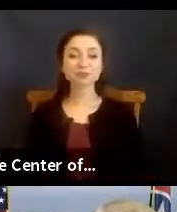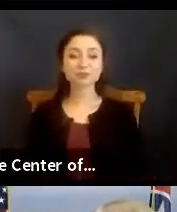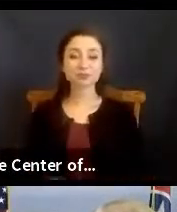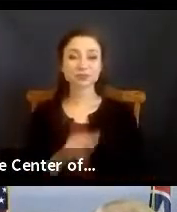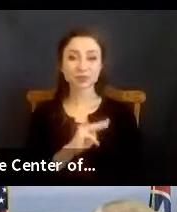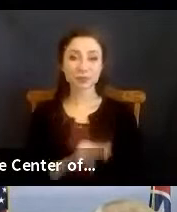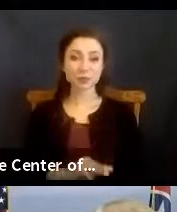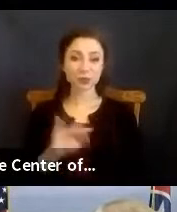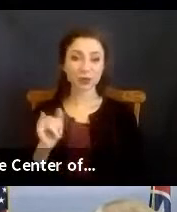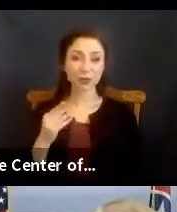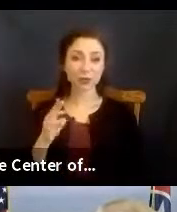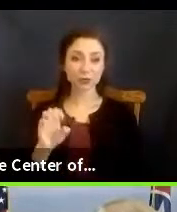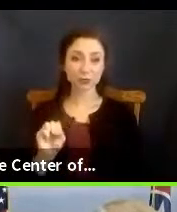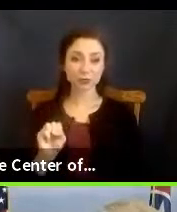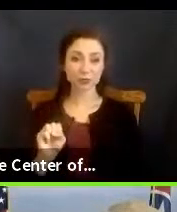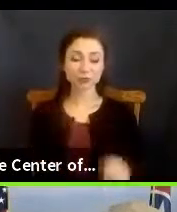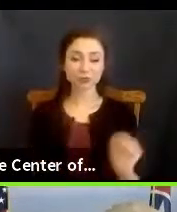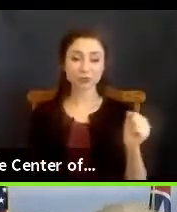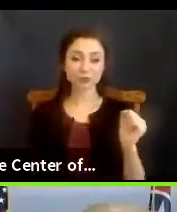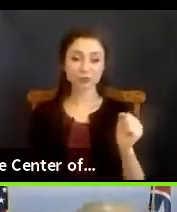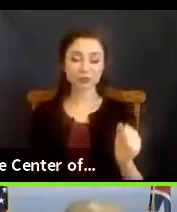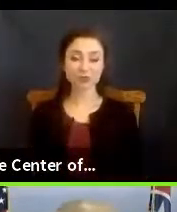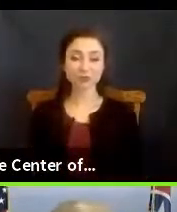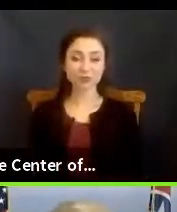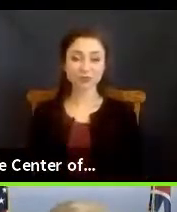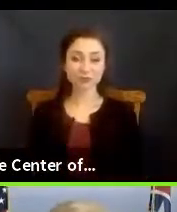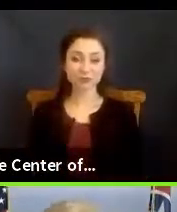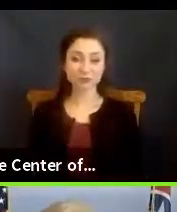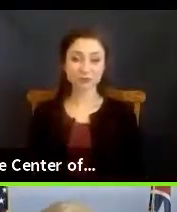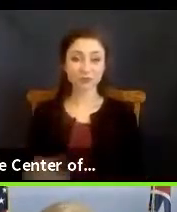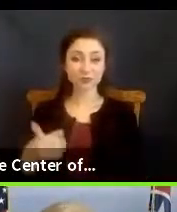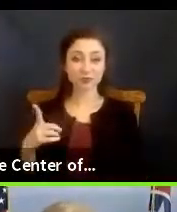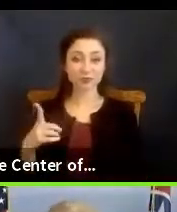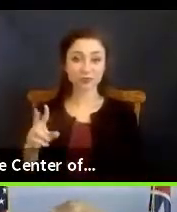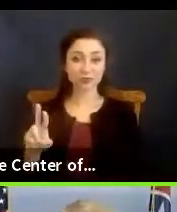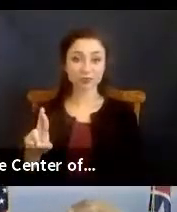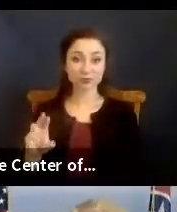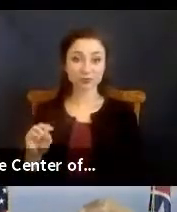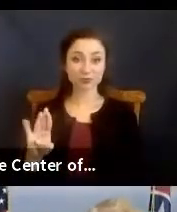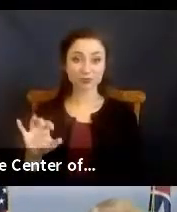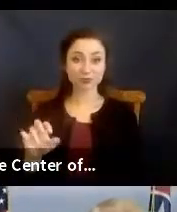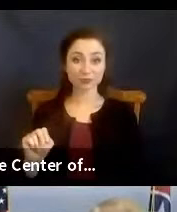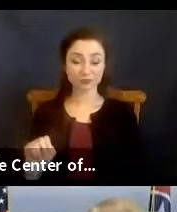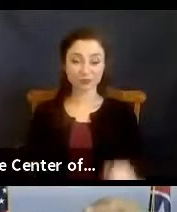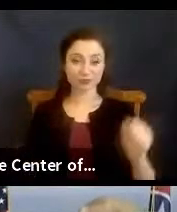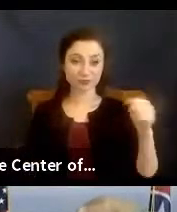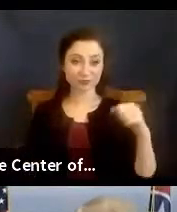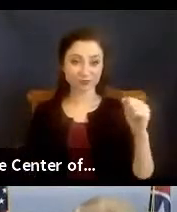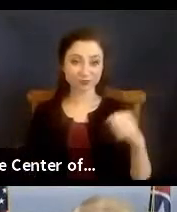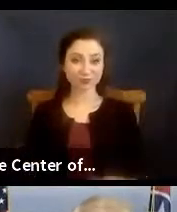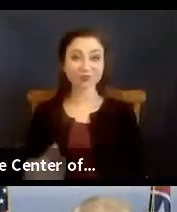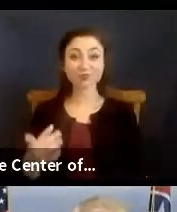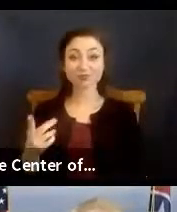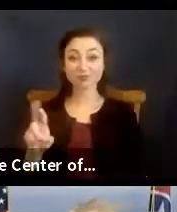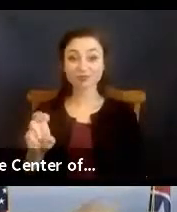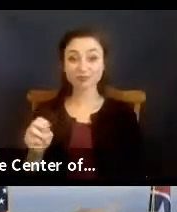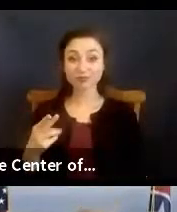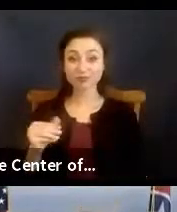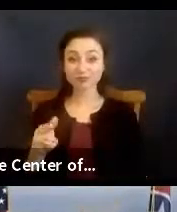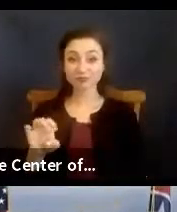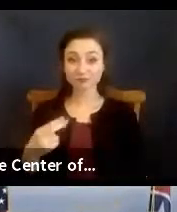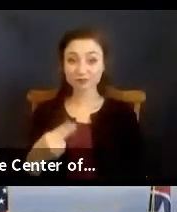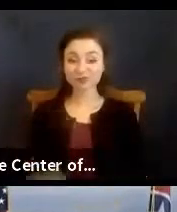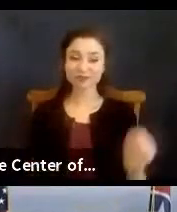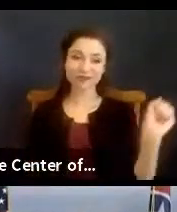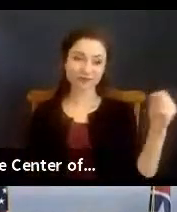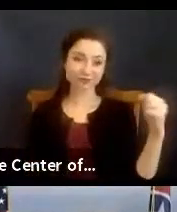Mayor Jacobs, Yes. Dr. O'Brien, Yes. Dr. Shamia,